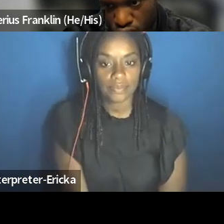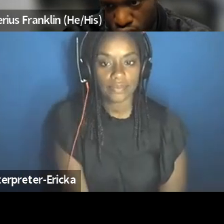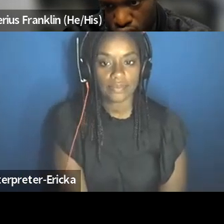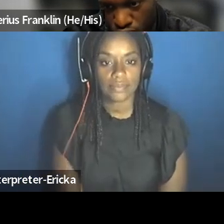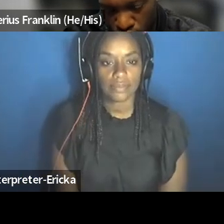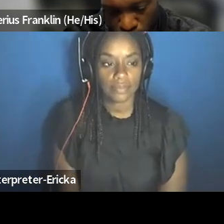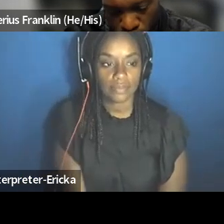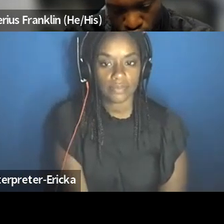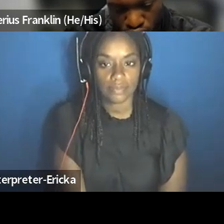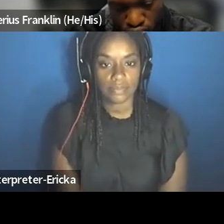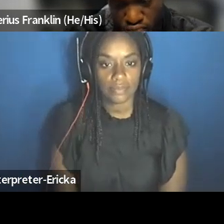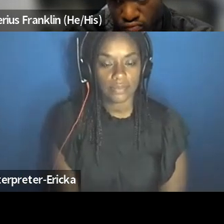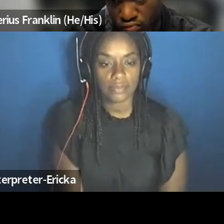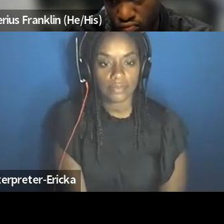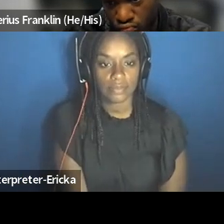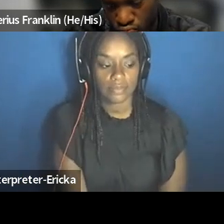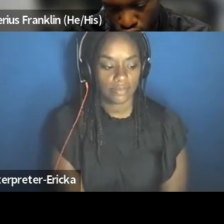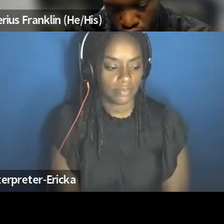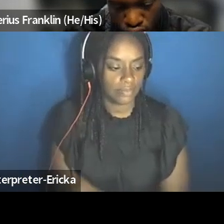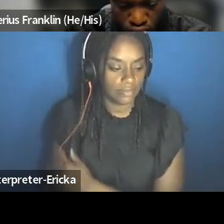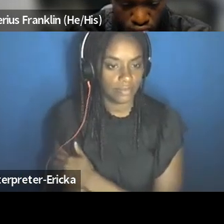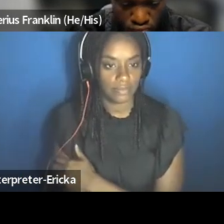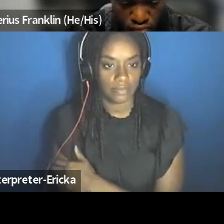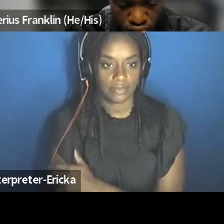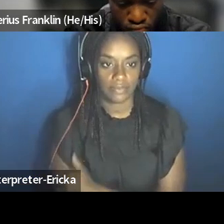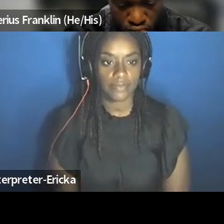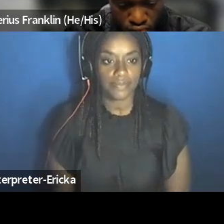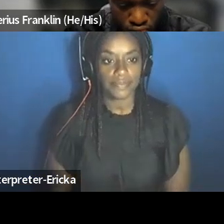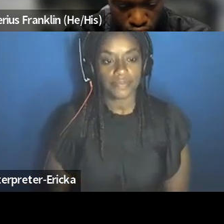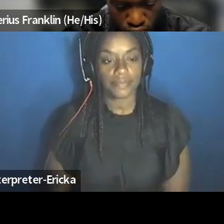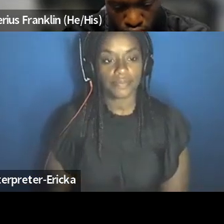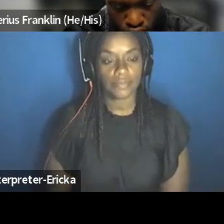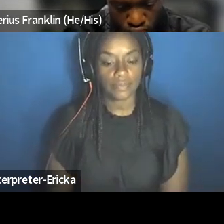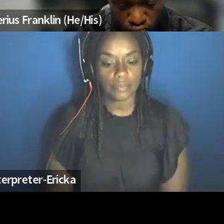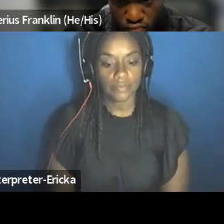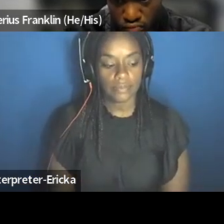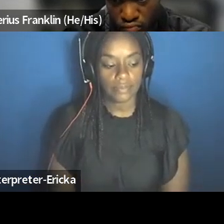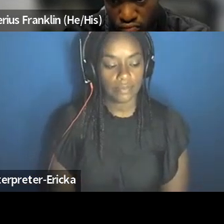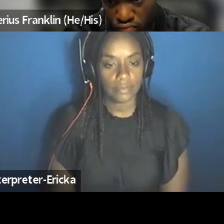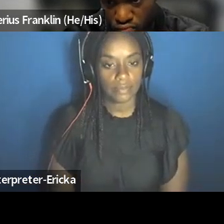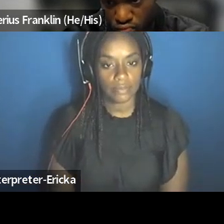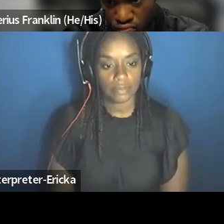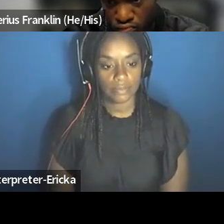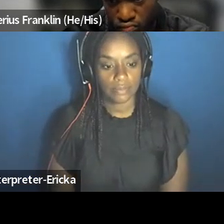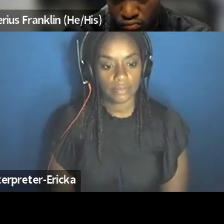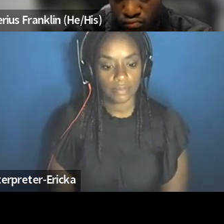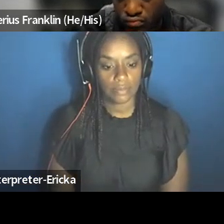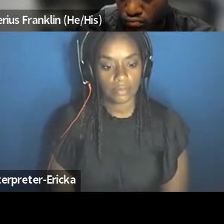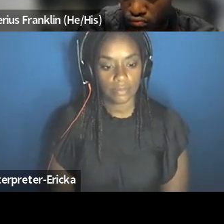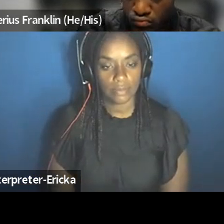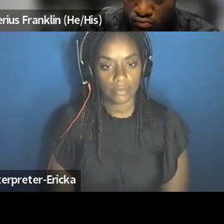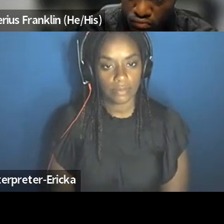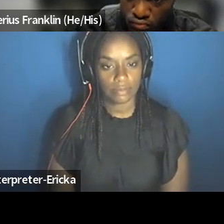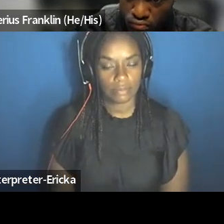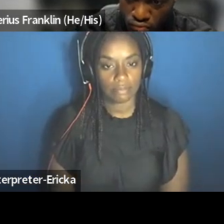And then, let's see, that might be close to everything. Okay, so I guess the